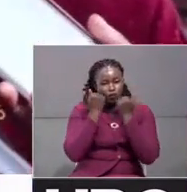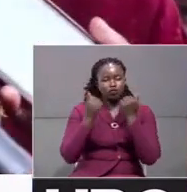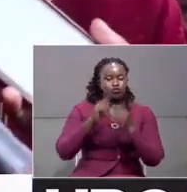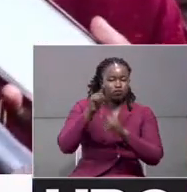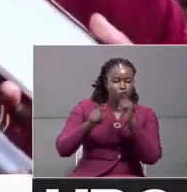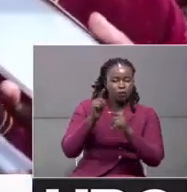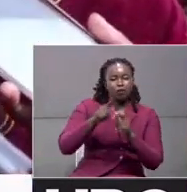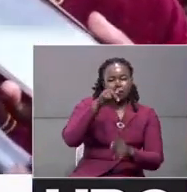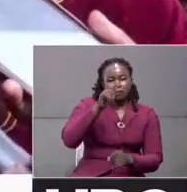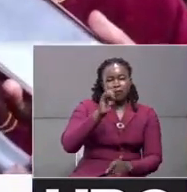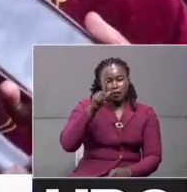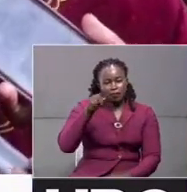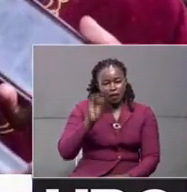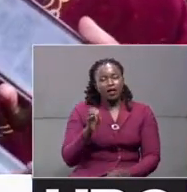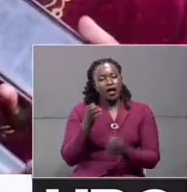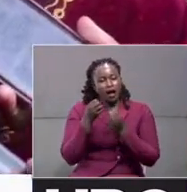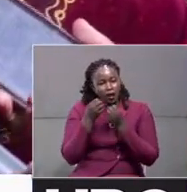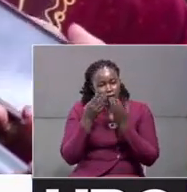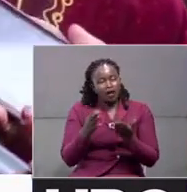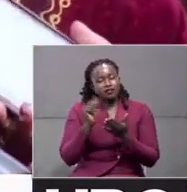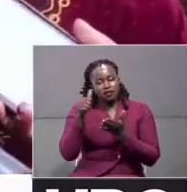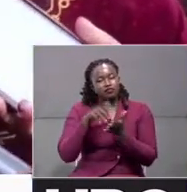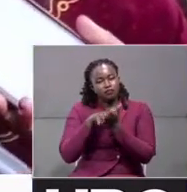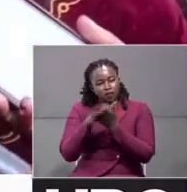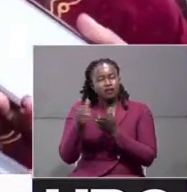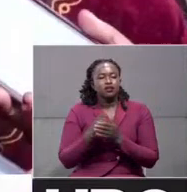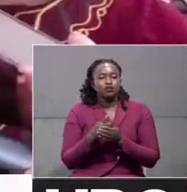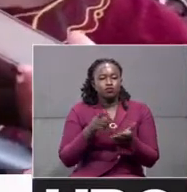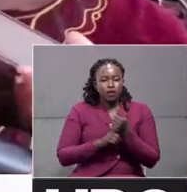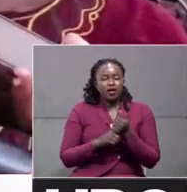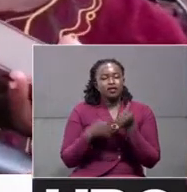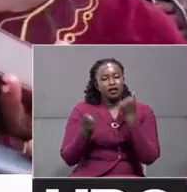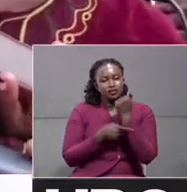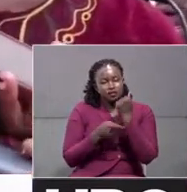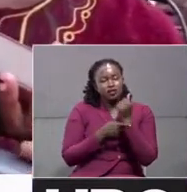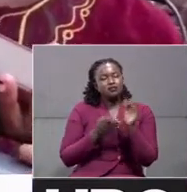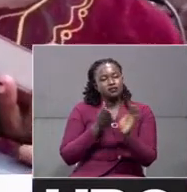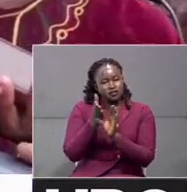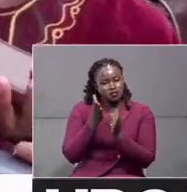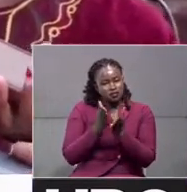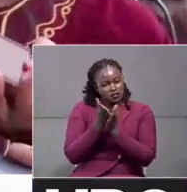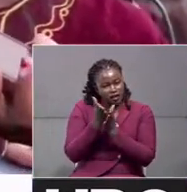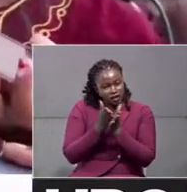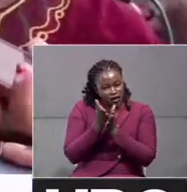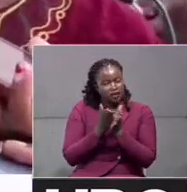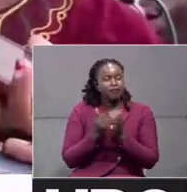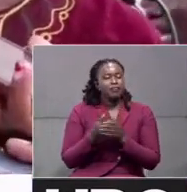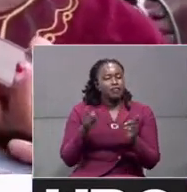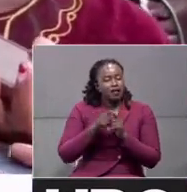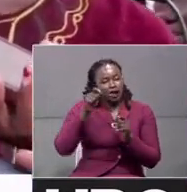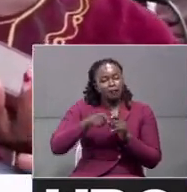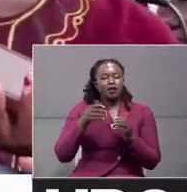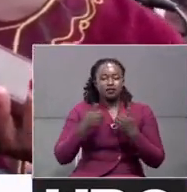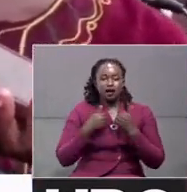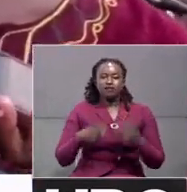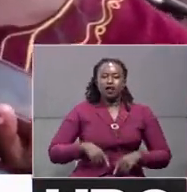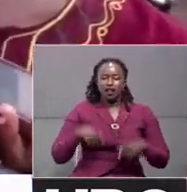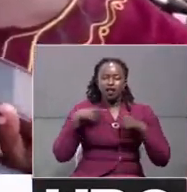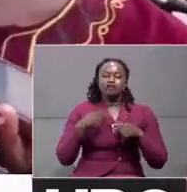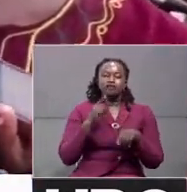Onzima. How much did she spend on getting a sex surgery? Not only that, they must have a lifetime